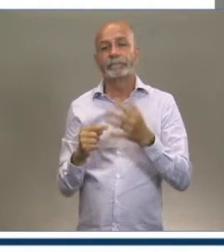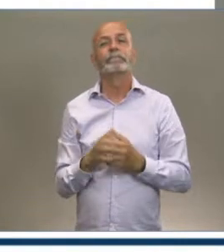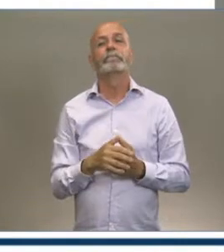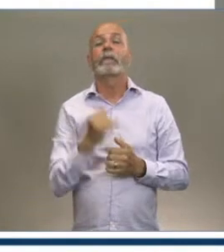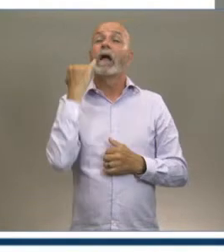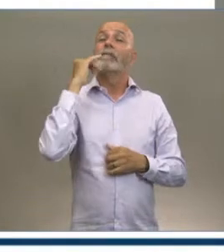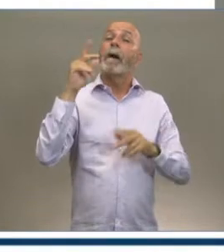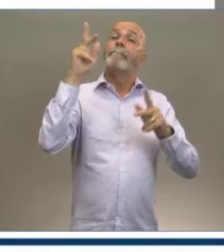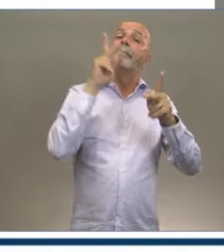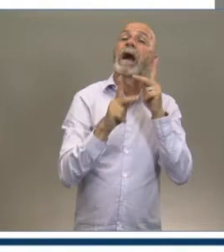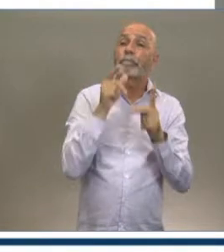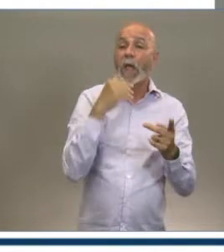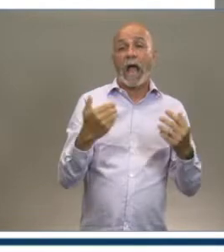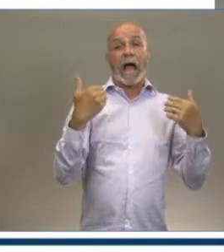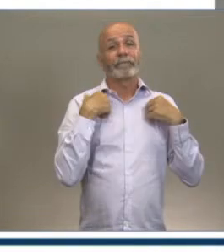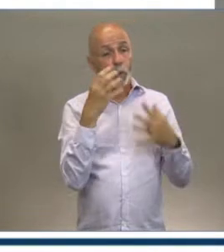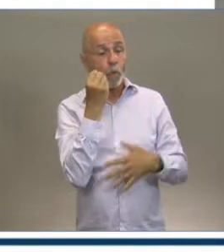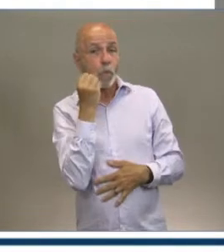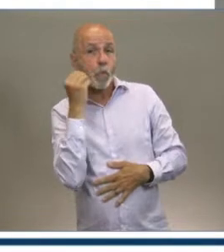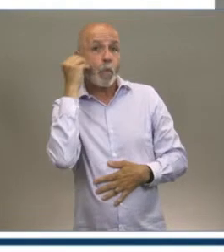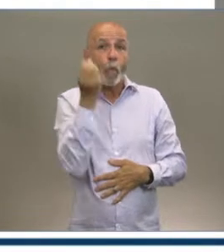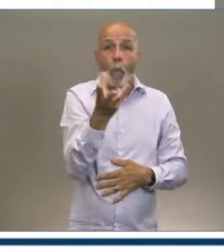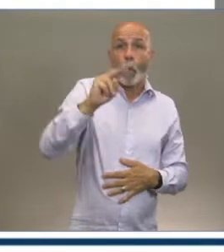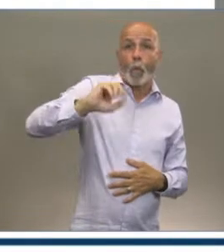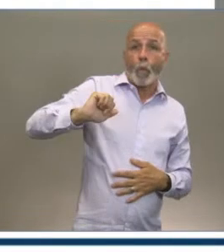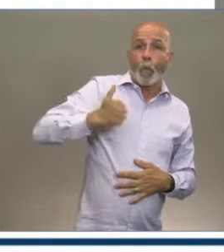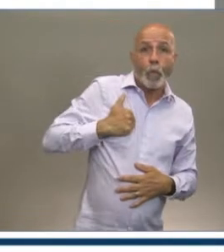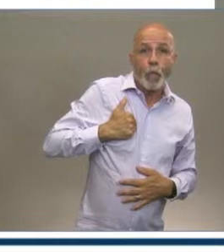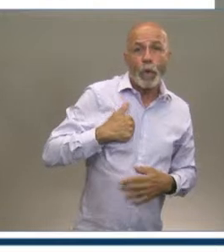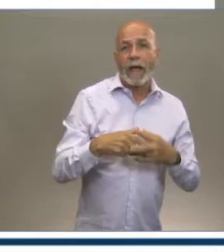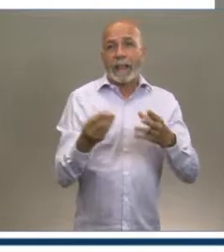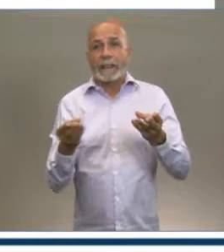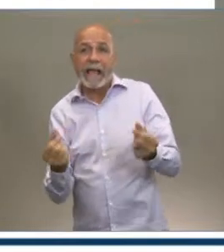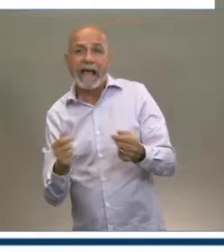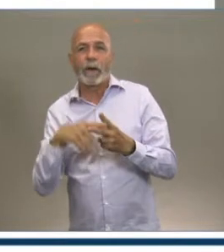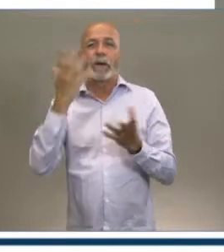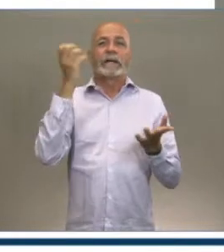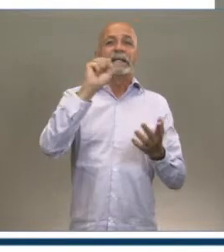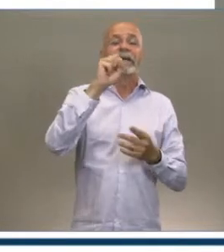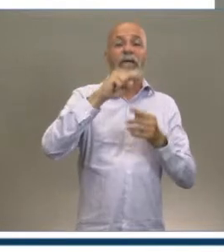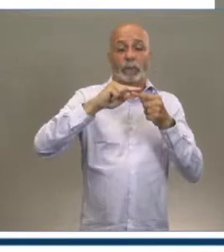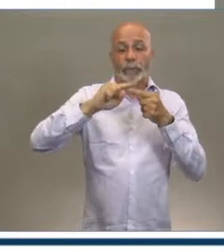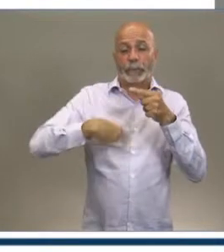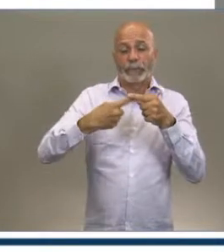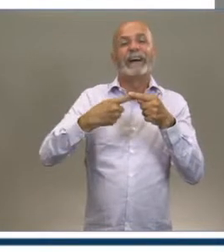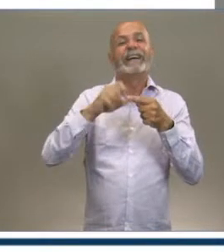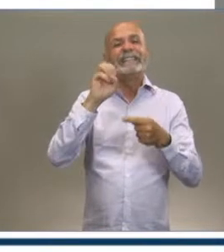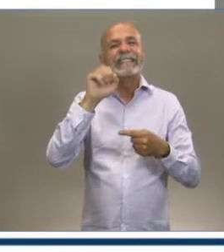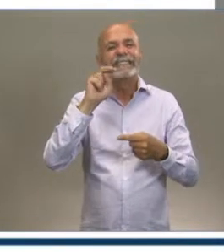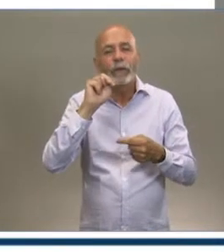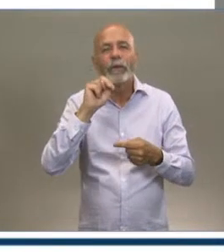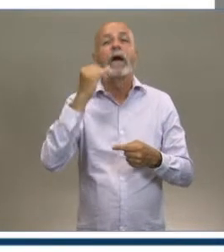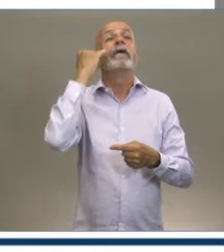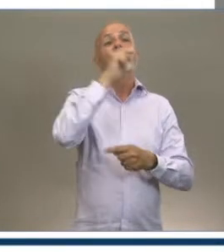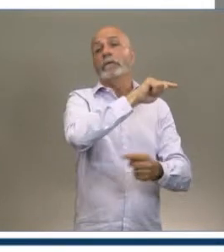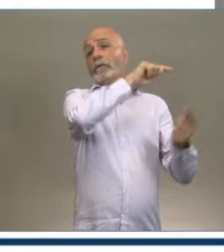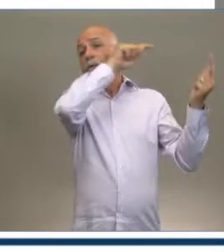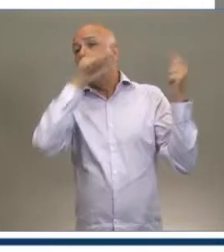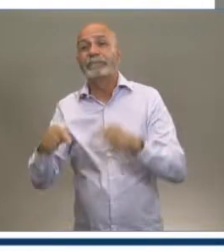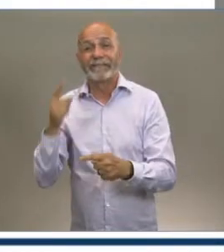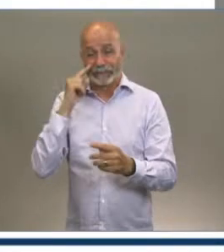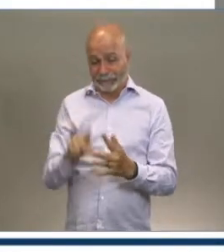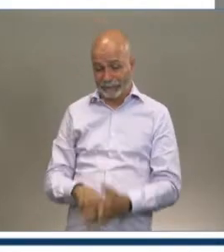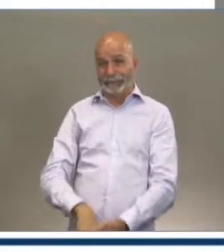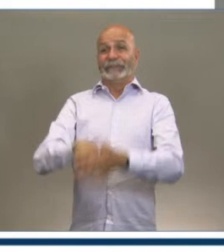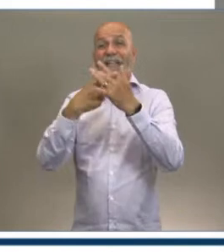and permanent residents who have been allowed to come to Nova Scotia since Phase 2 started on June 16th. Until